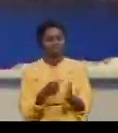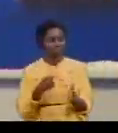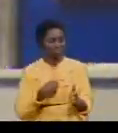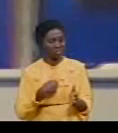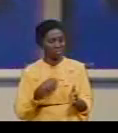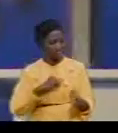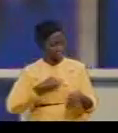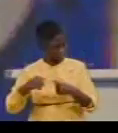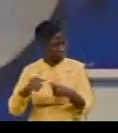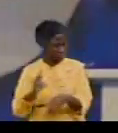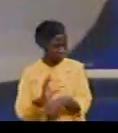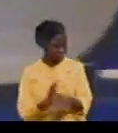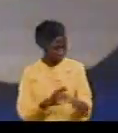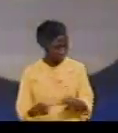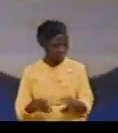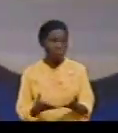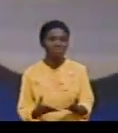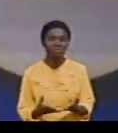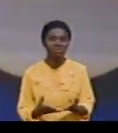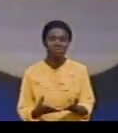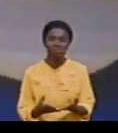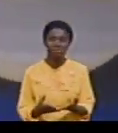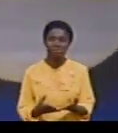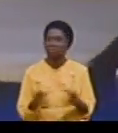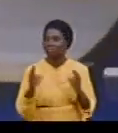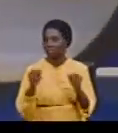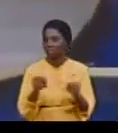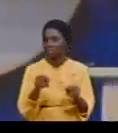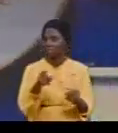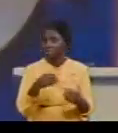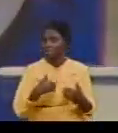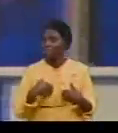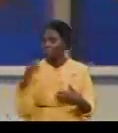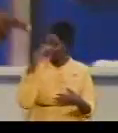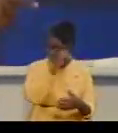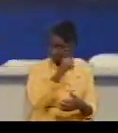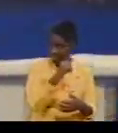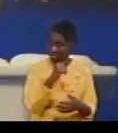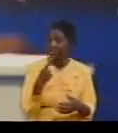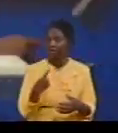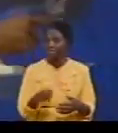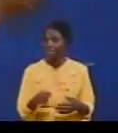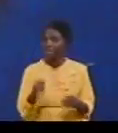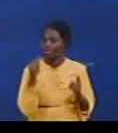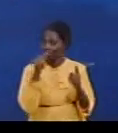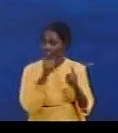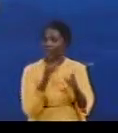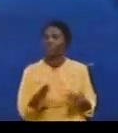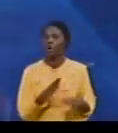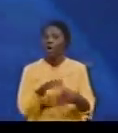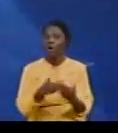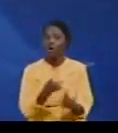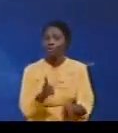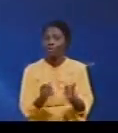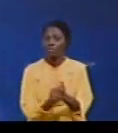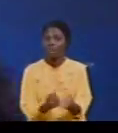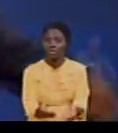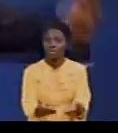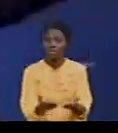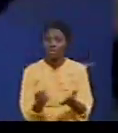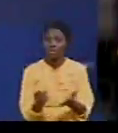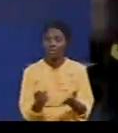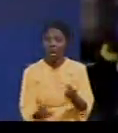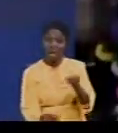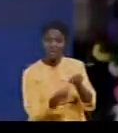to church already. You miss the point. All the people that want addition in their